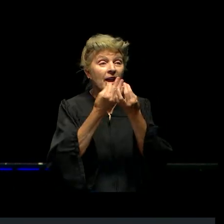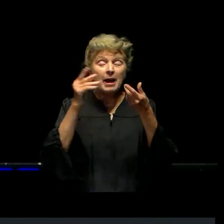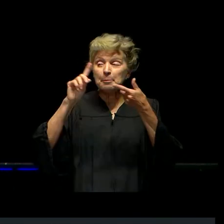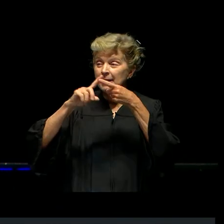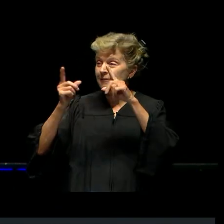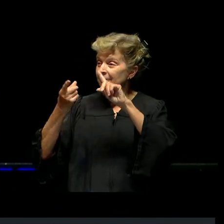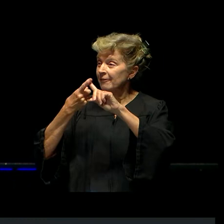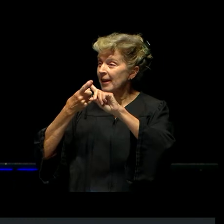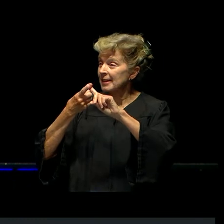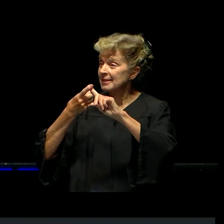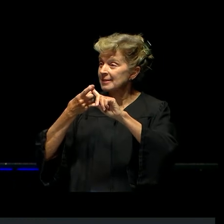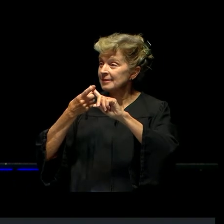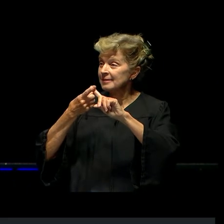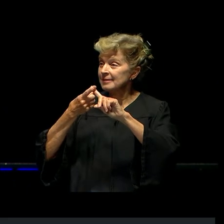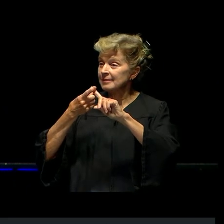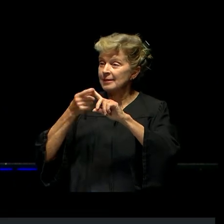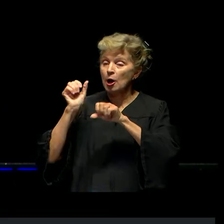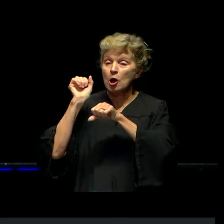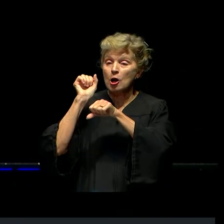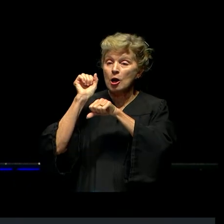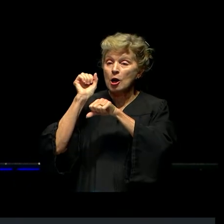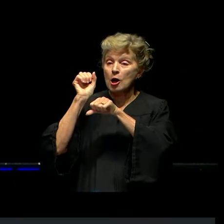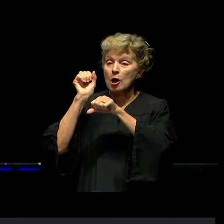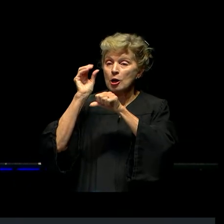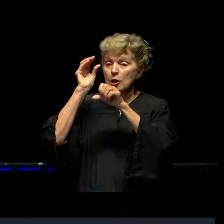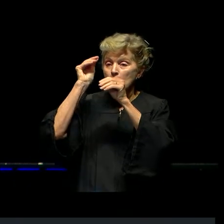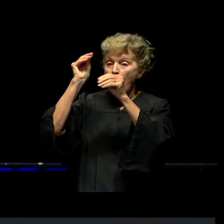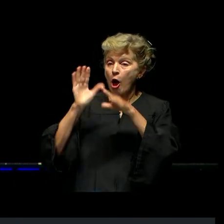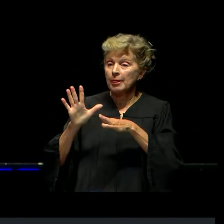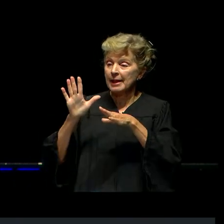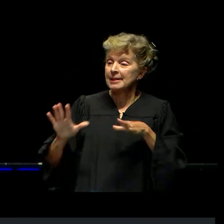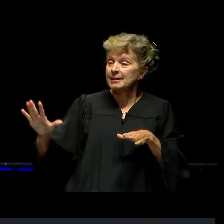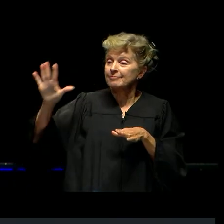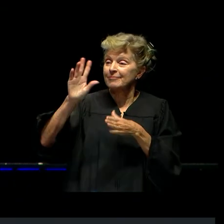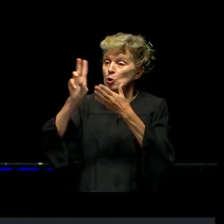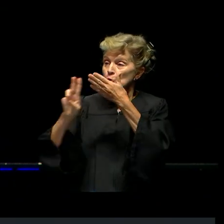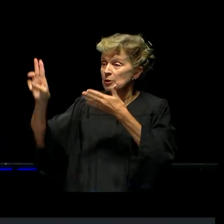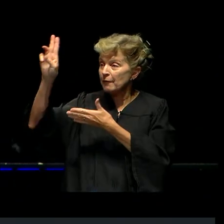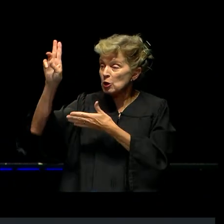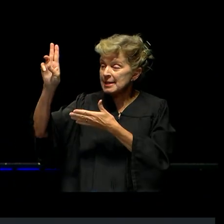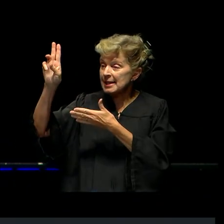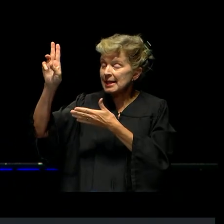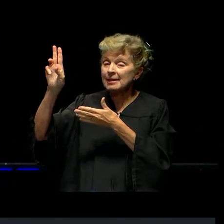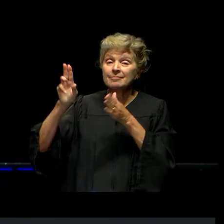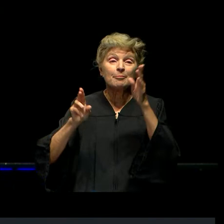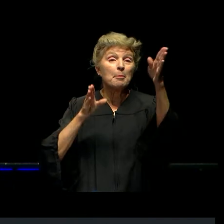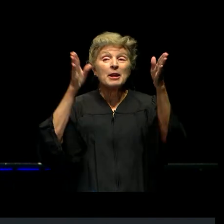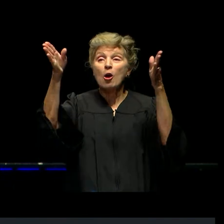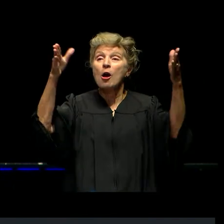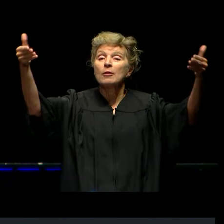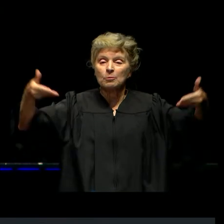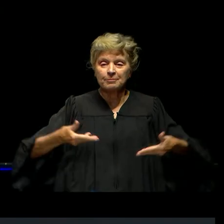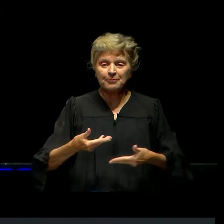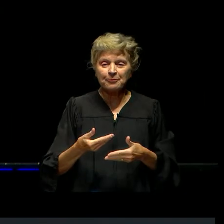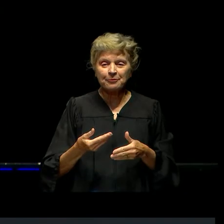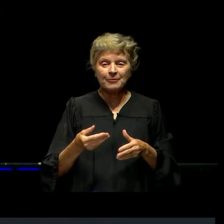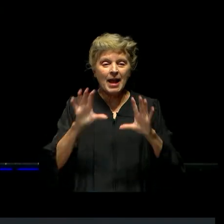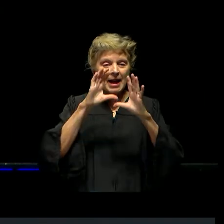friends, colleagues from across the university community and beyond. To the class